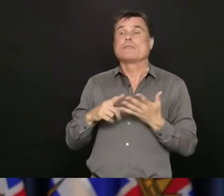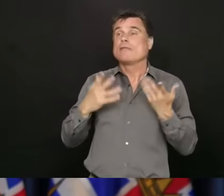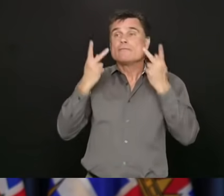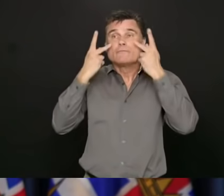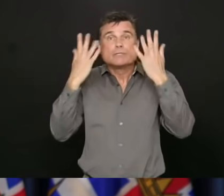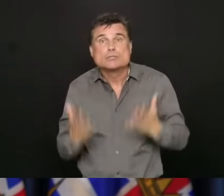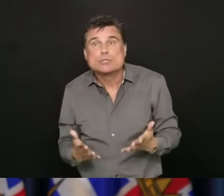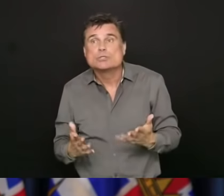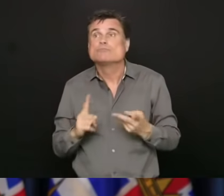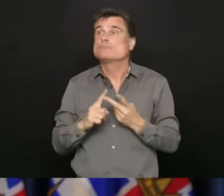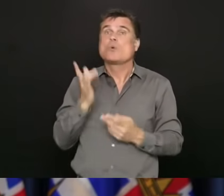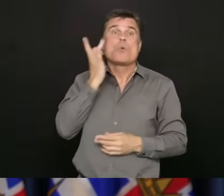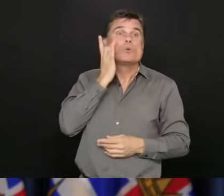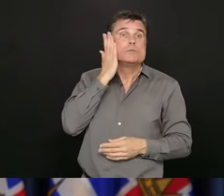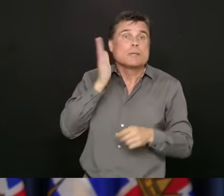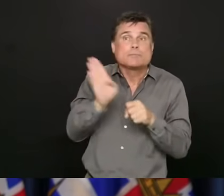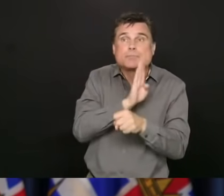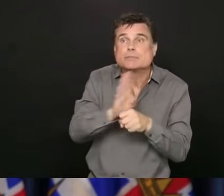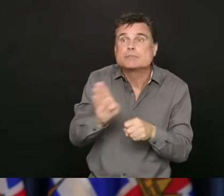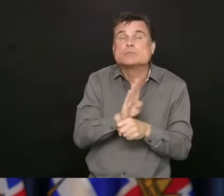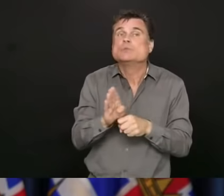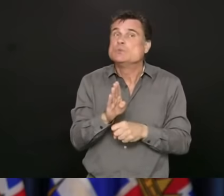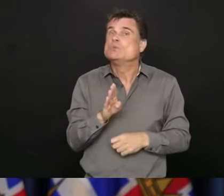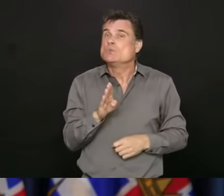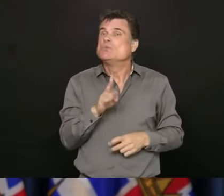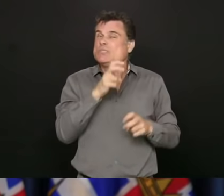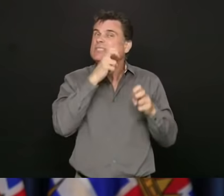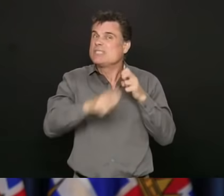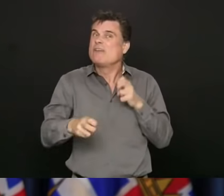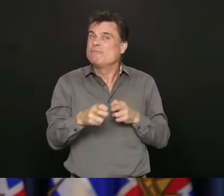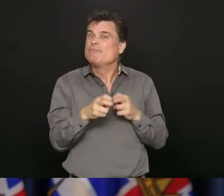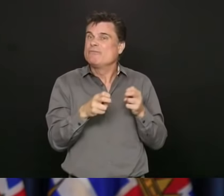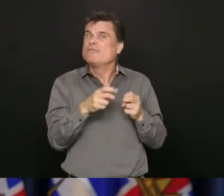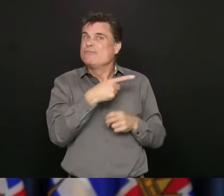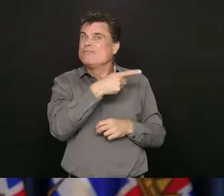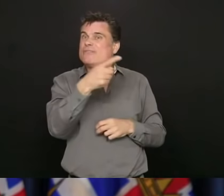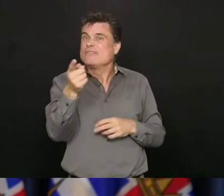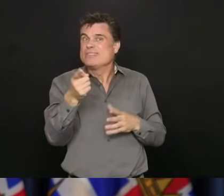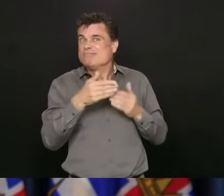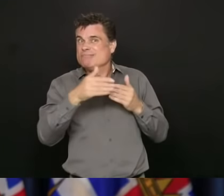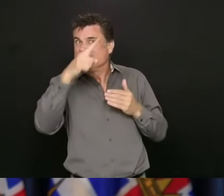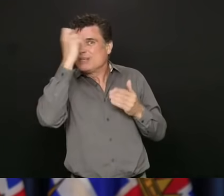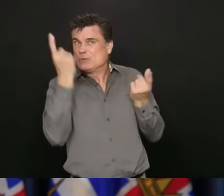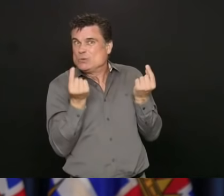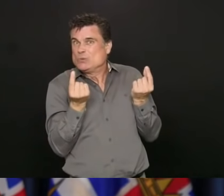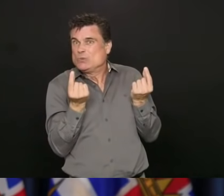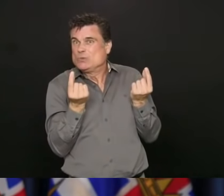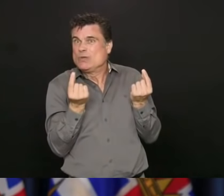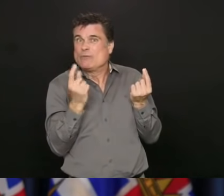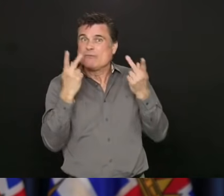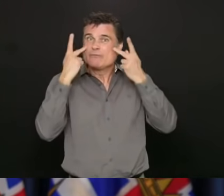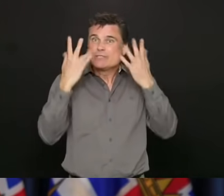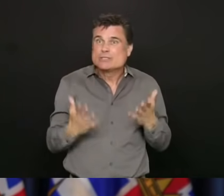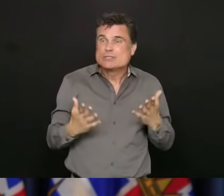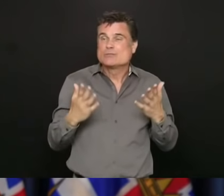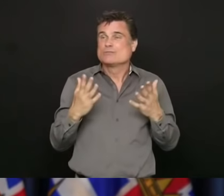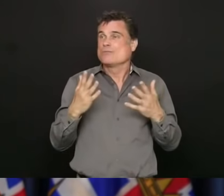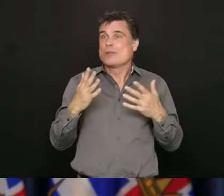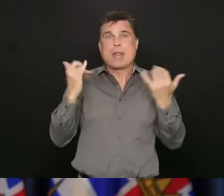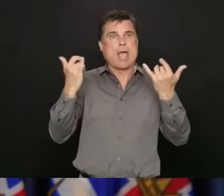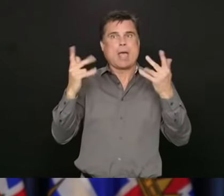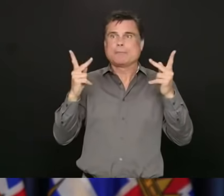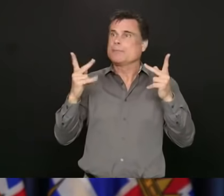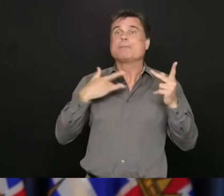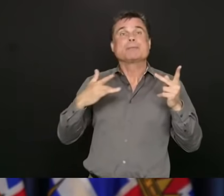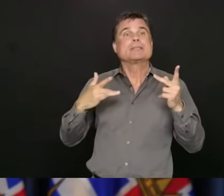people will not be coming to British Columbia. We'd like to see, I hope, in the not too distant future, people traveling around British Columbia. But